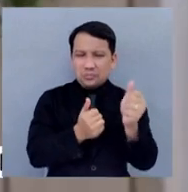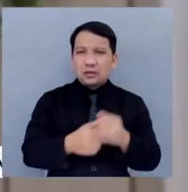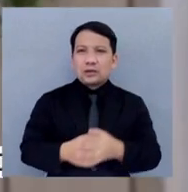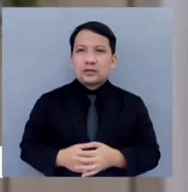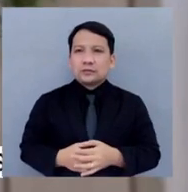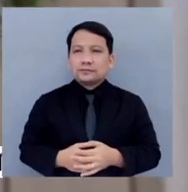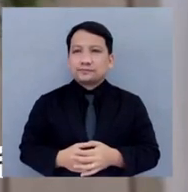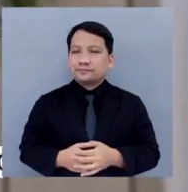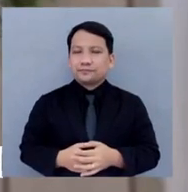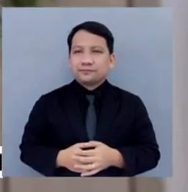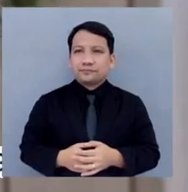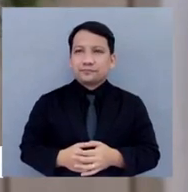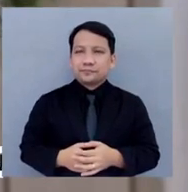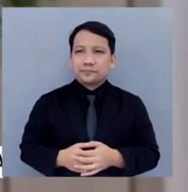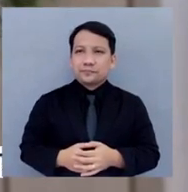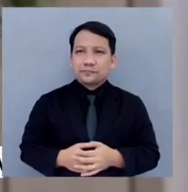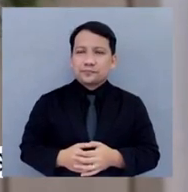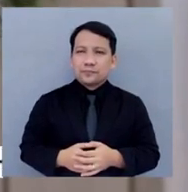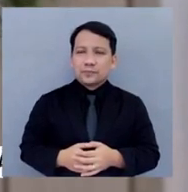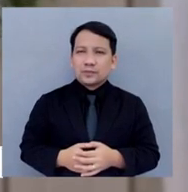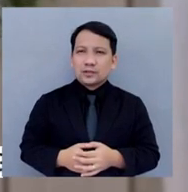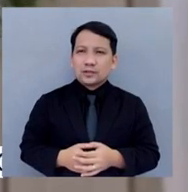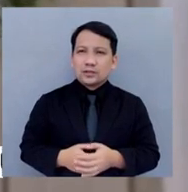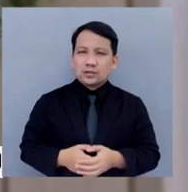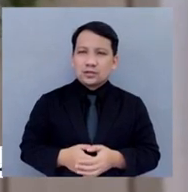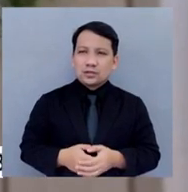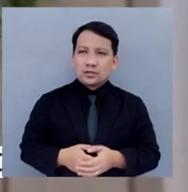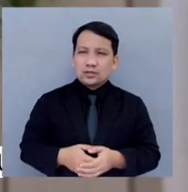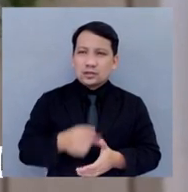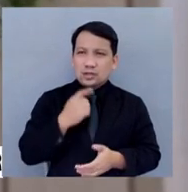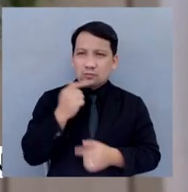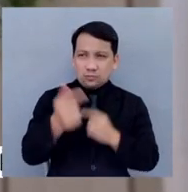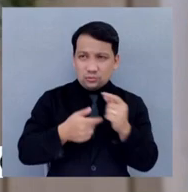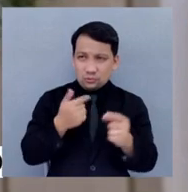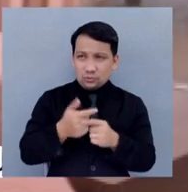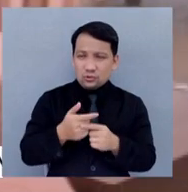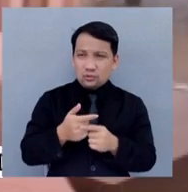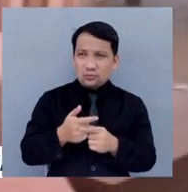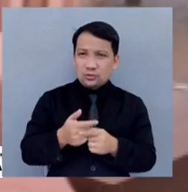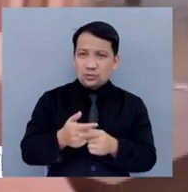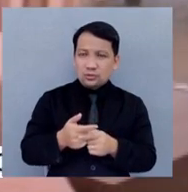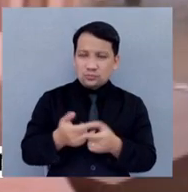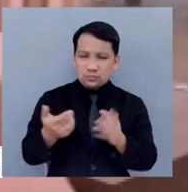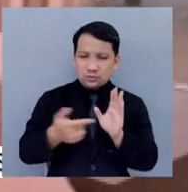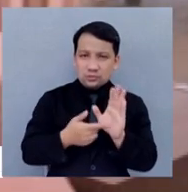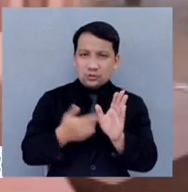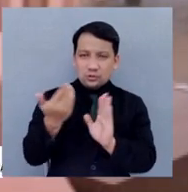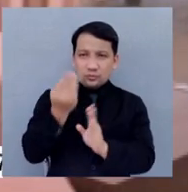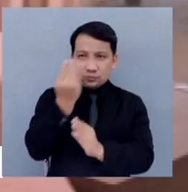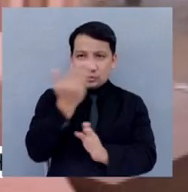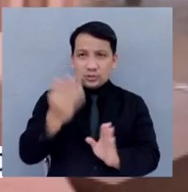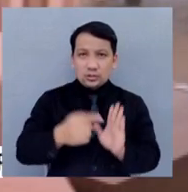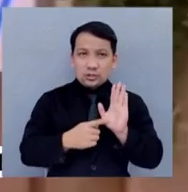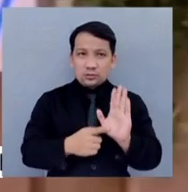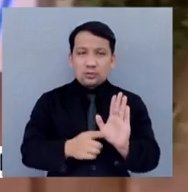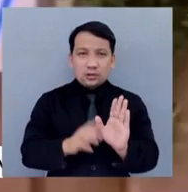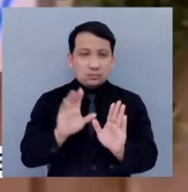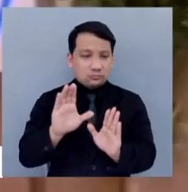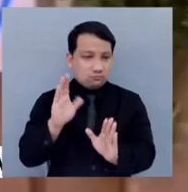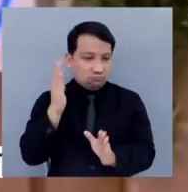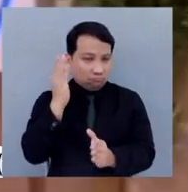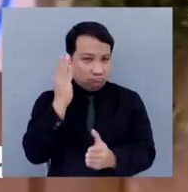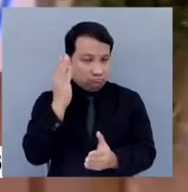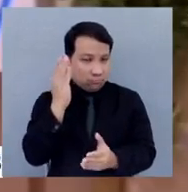Meanwhile, Tamano clarifies fraudulent calls made by global criminal syndicates have long been a problem of the telco industry. He says they've put